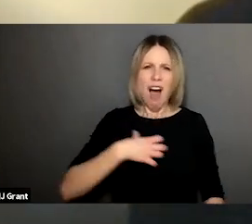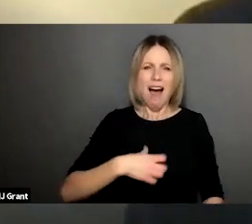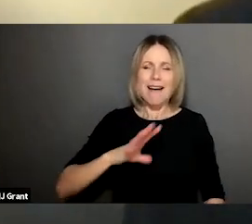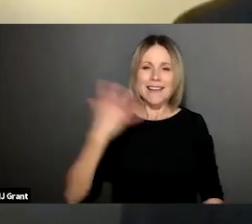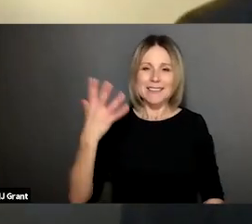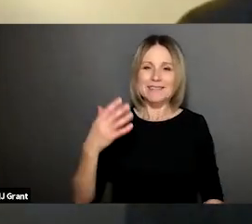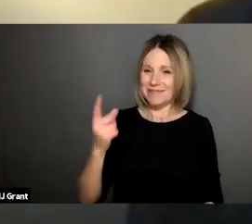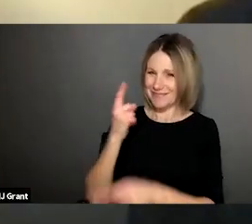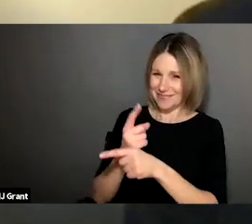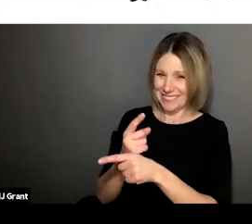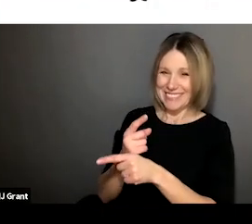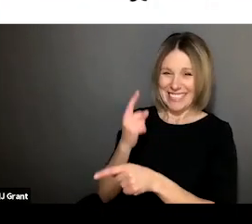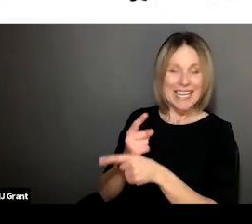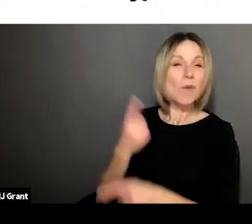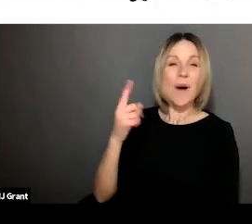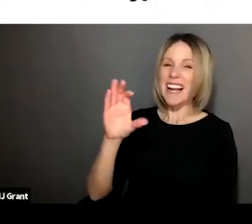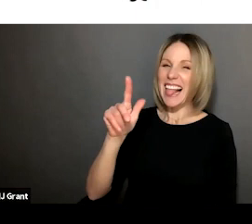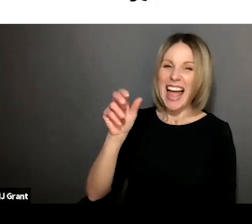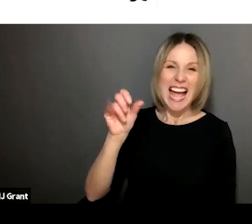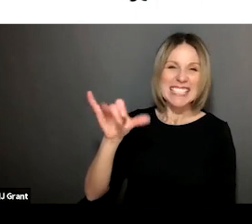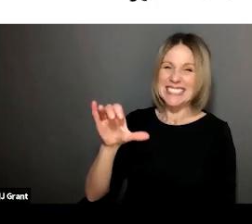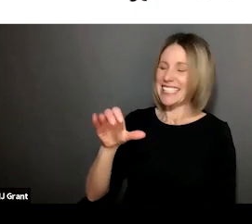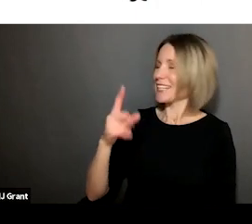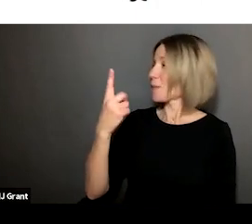with anchovies, and it's disgusting.